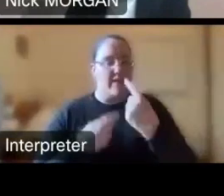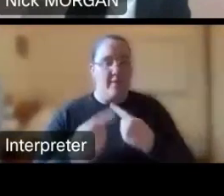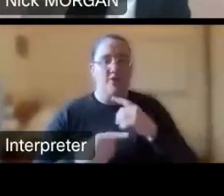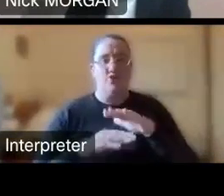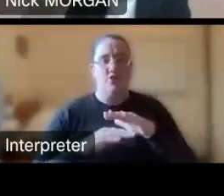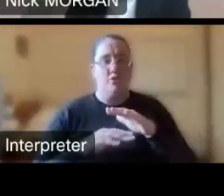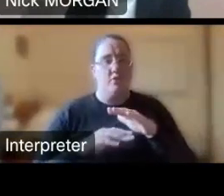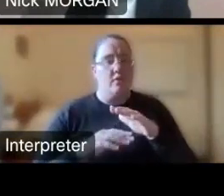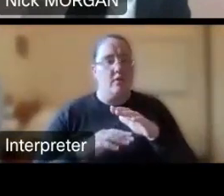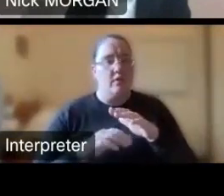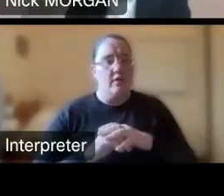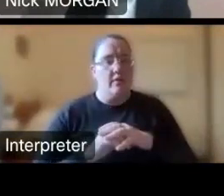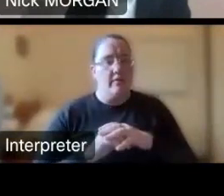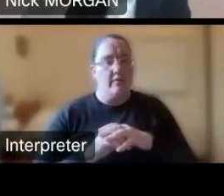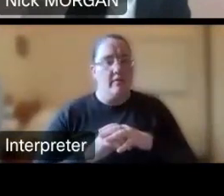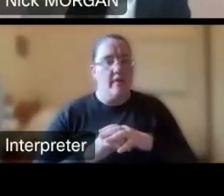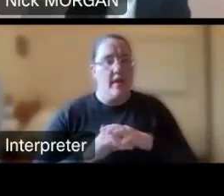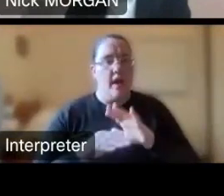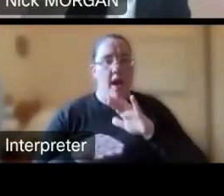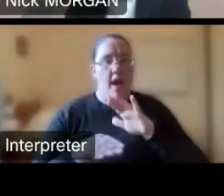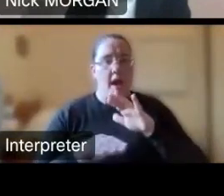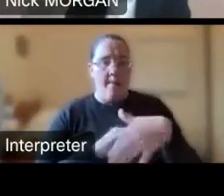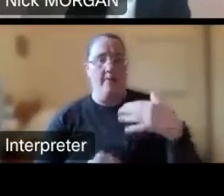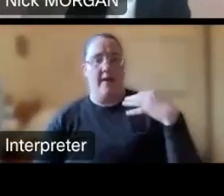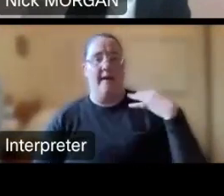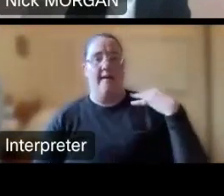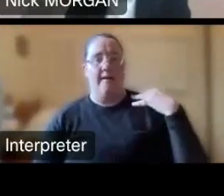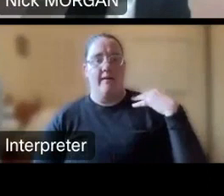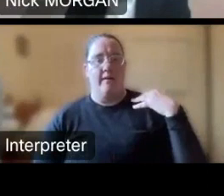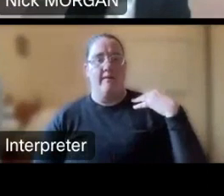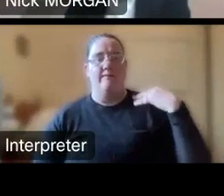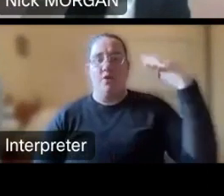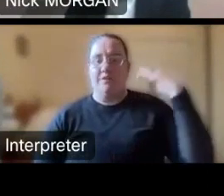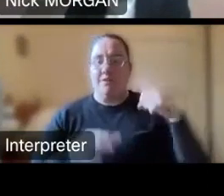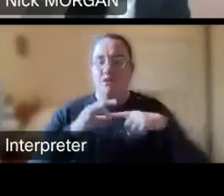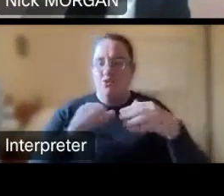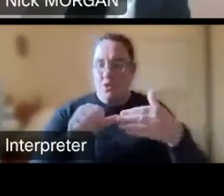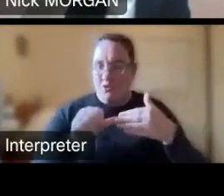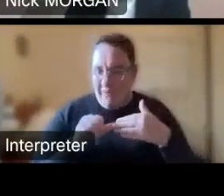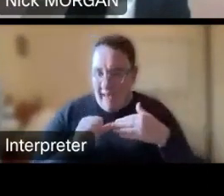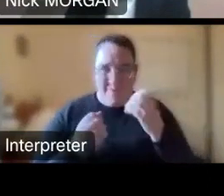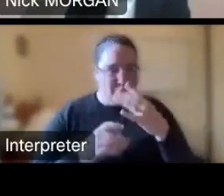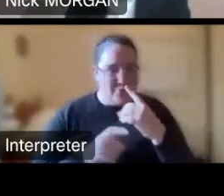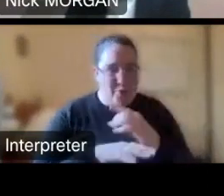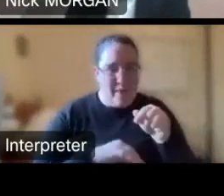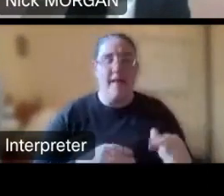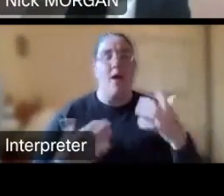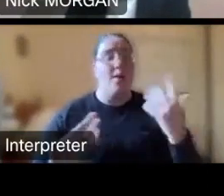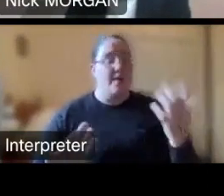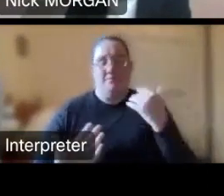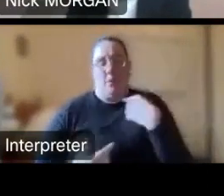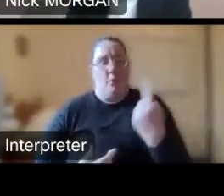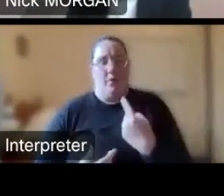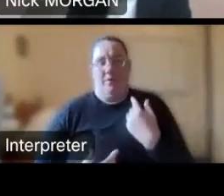to please take part in our voluntary service. Excuse me, I should have ended with that. We're always interested in